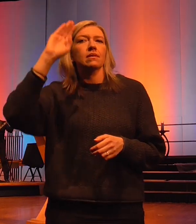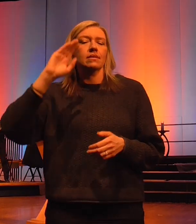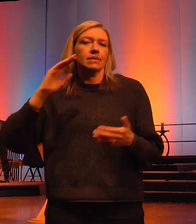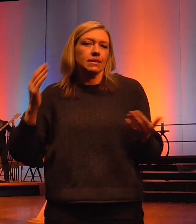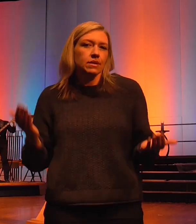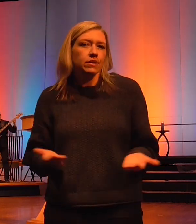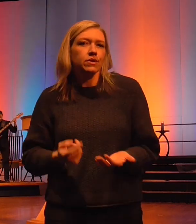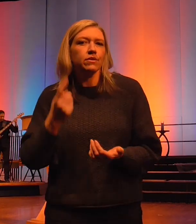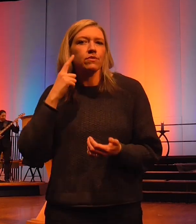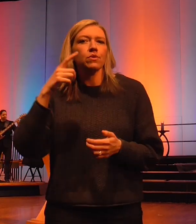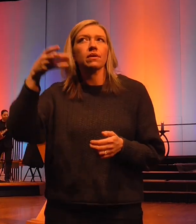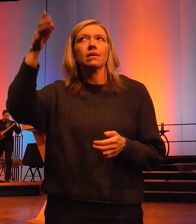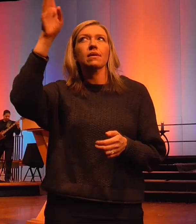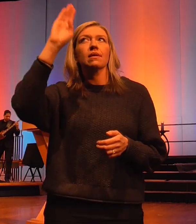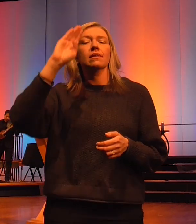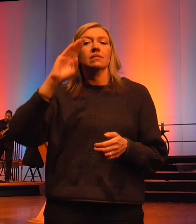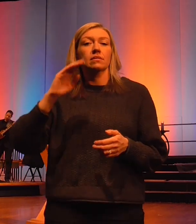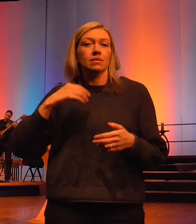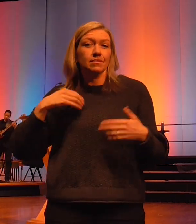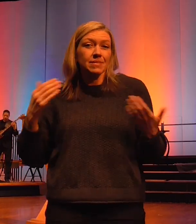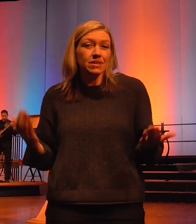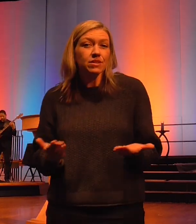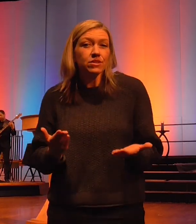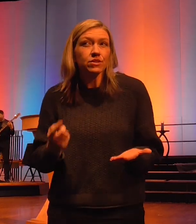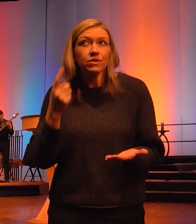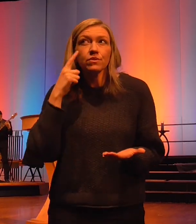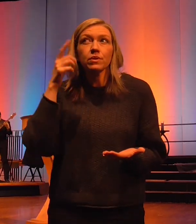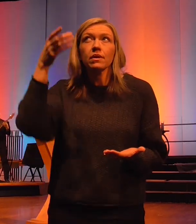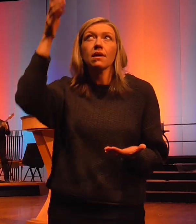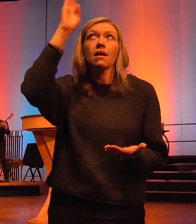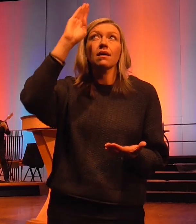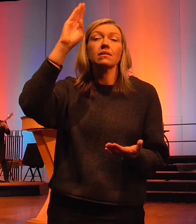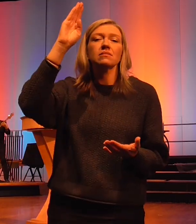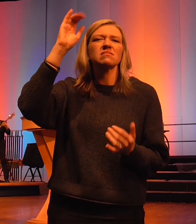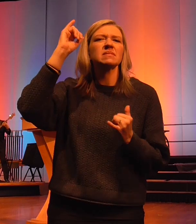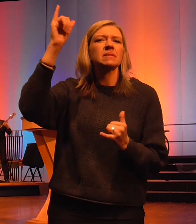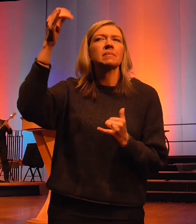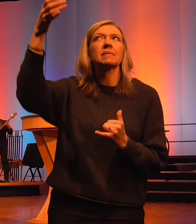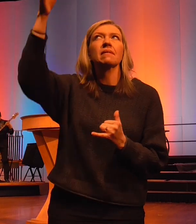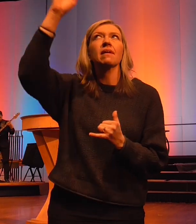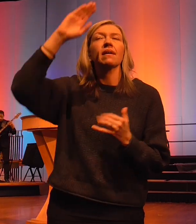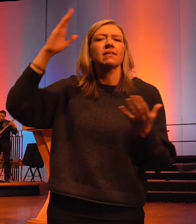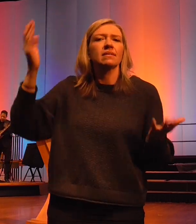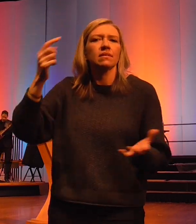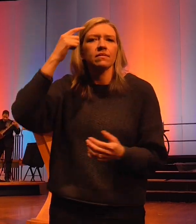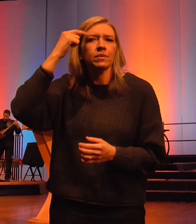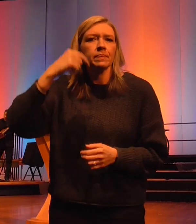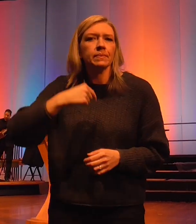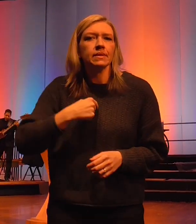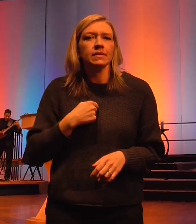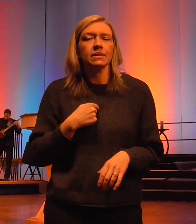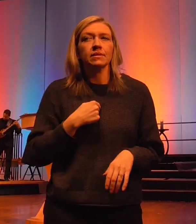oh, here for God, here for God, and God is here for me.